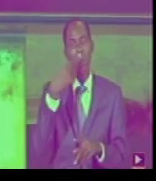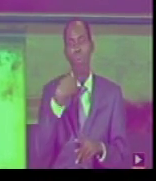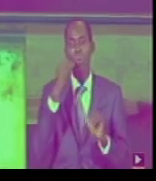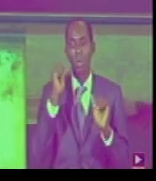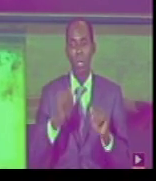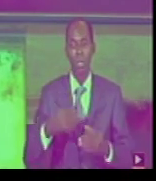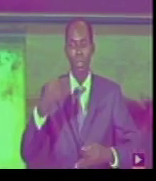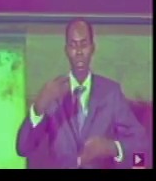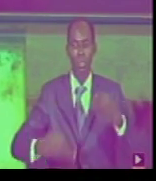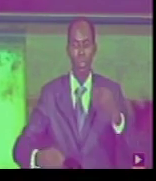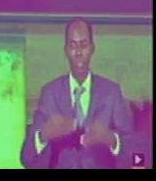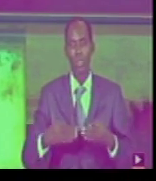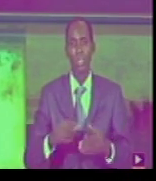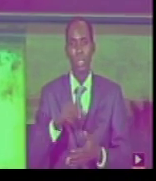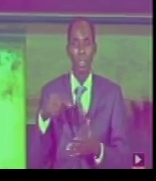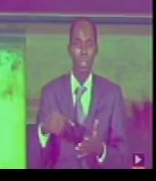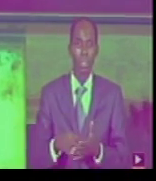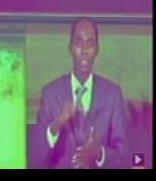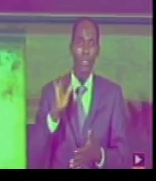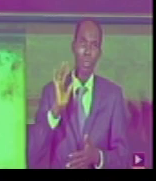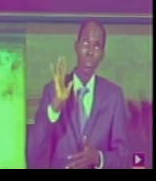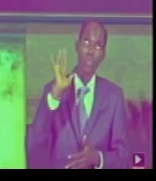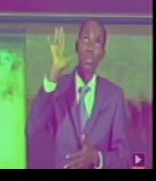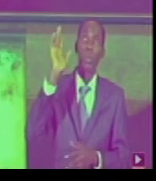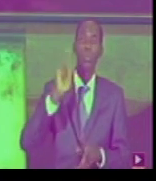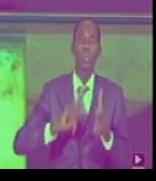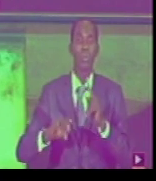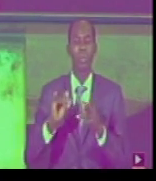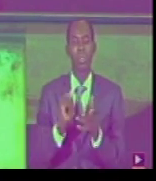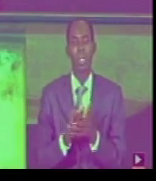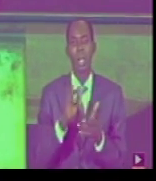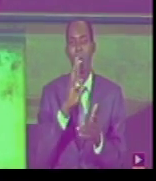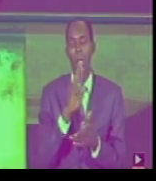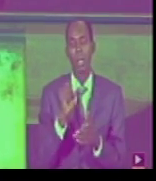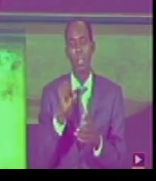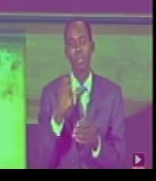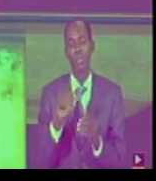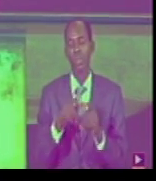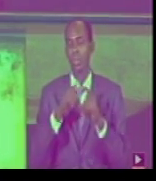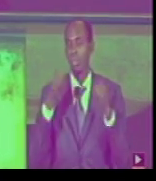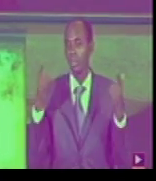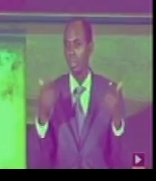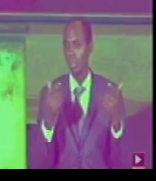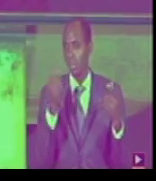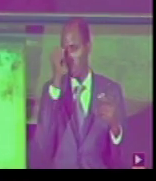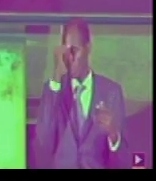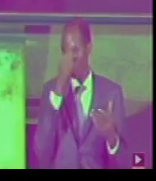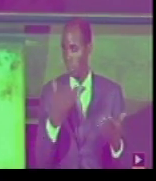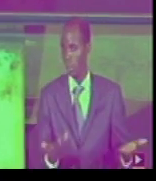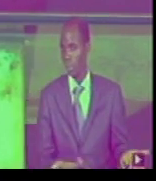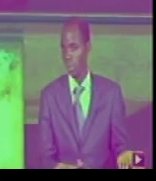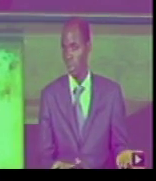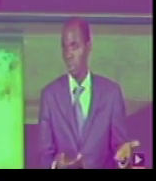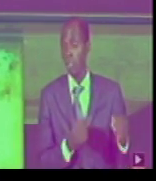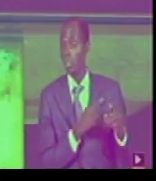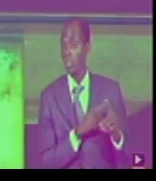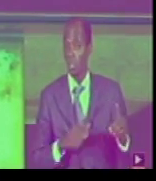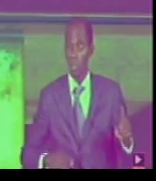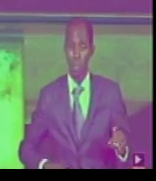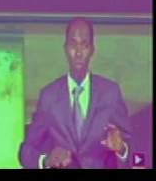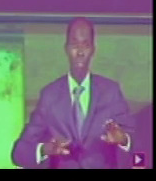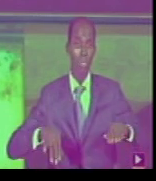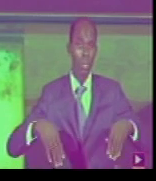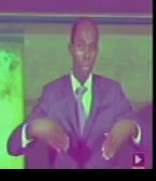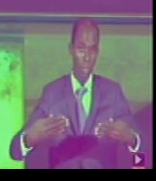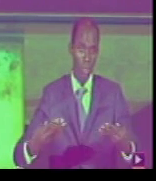this thy people that is so great? Understand here, the Lord gave him an